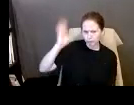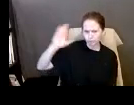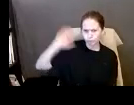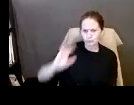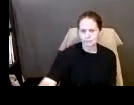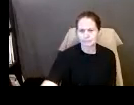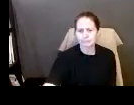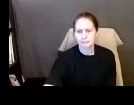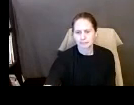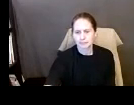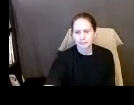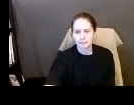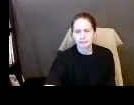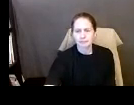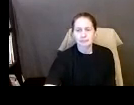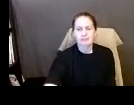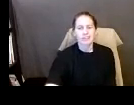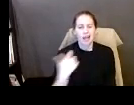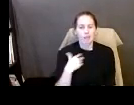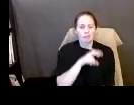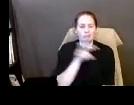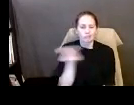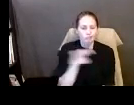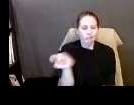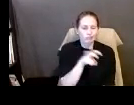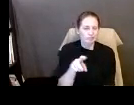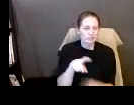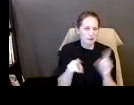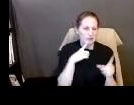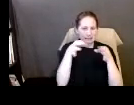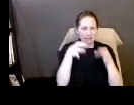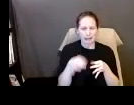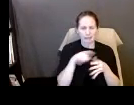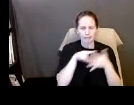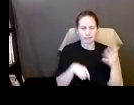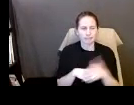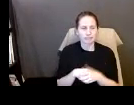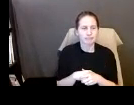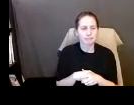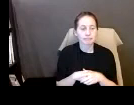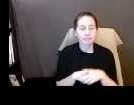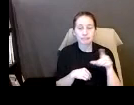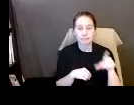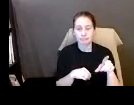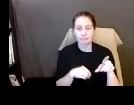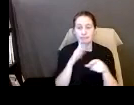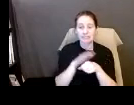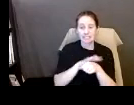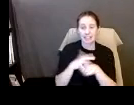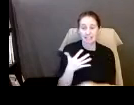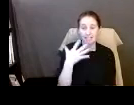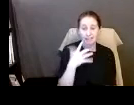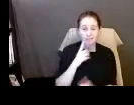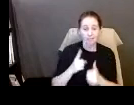a very brief tour because I'm going to be jumping back and forth between these places a lot. Okay, so site 5 was